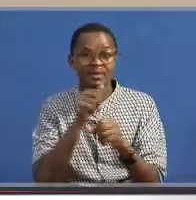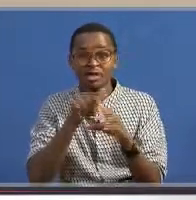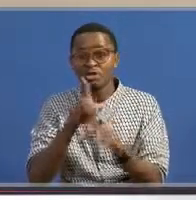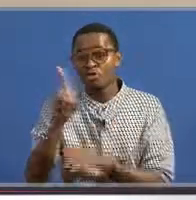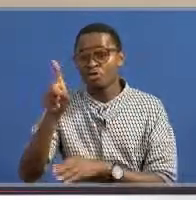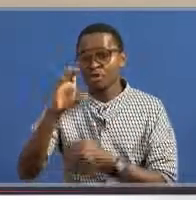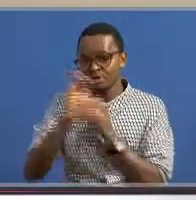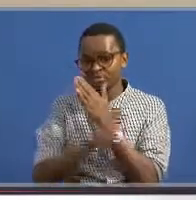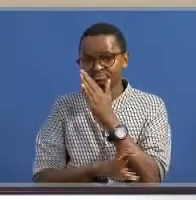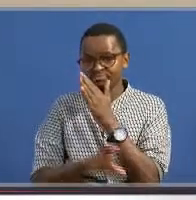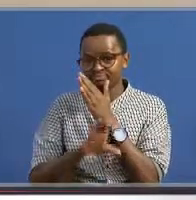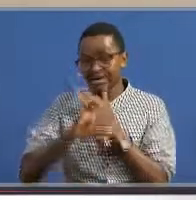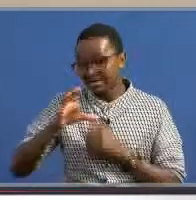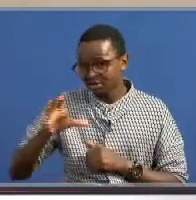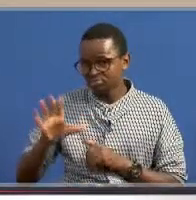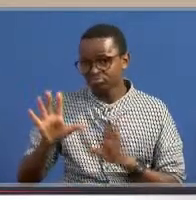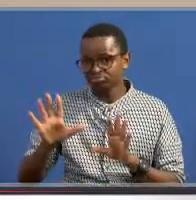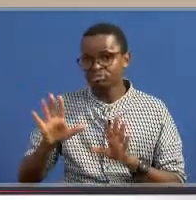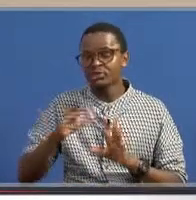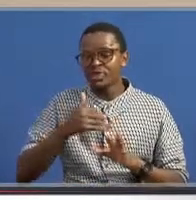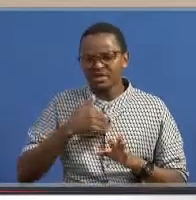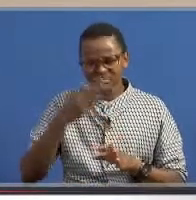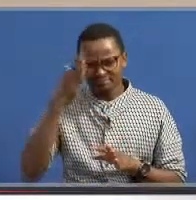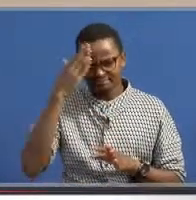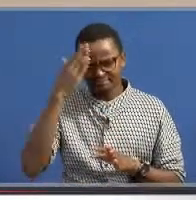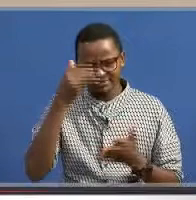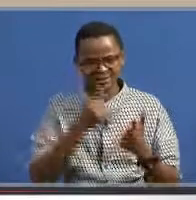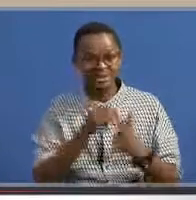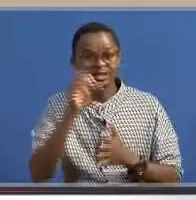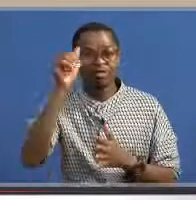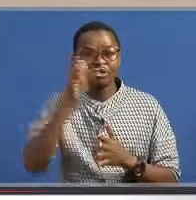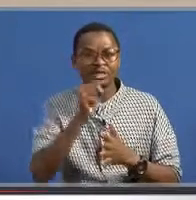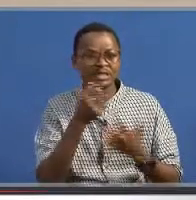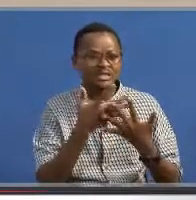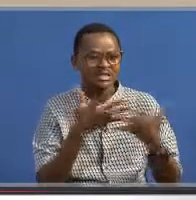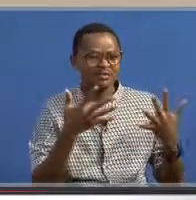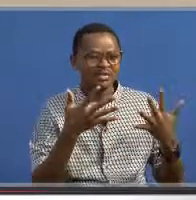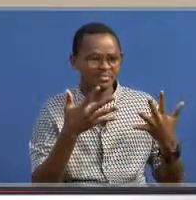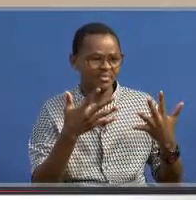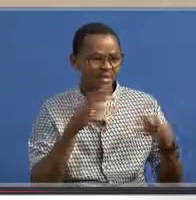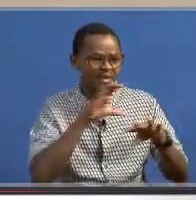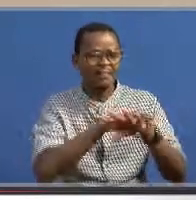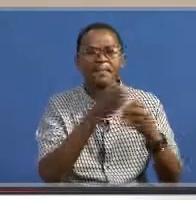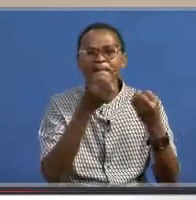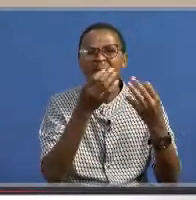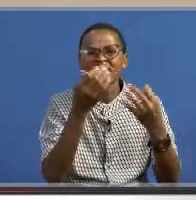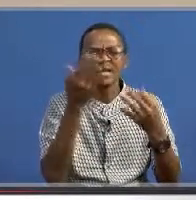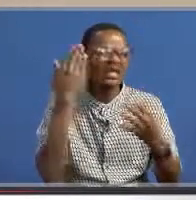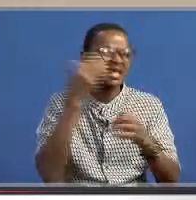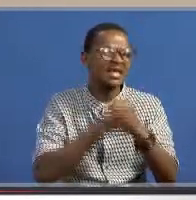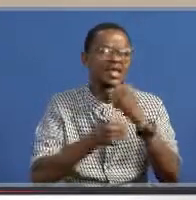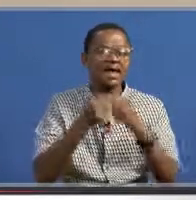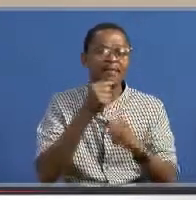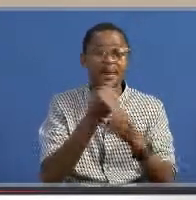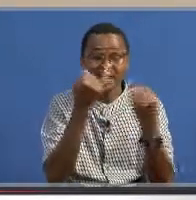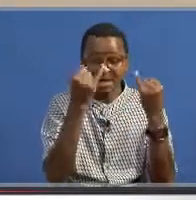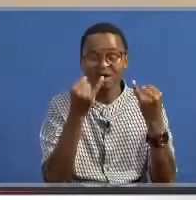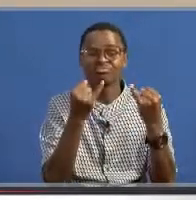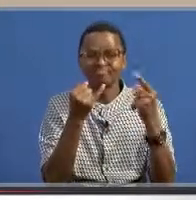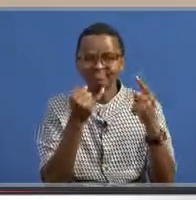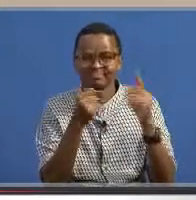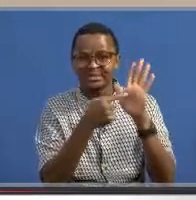those counties, we have realized that it was something that was gotten many years back, and now it is